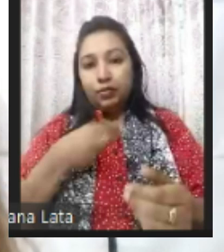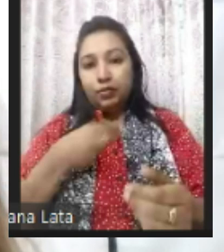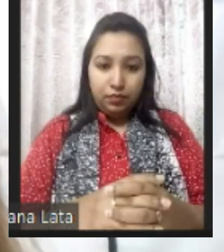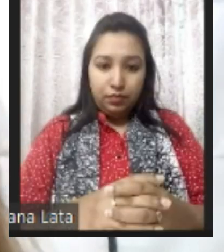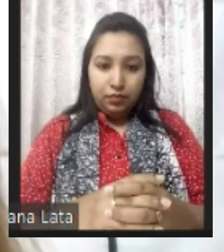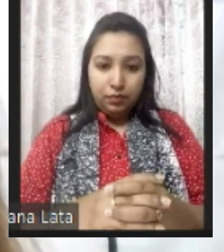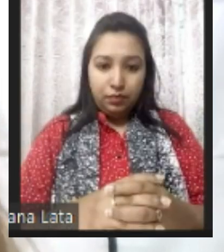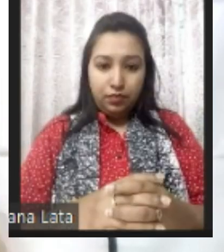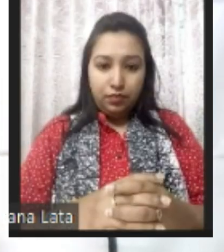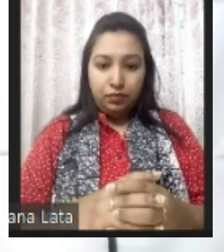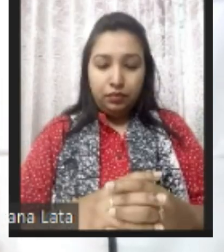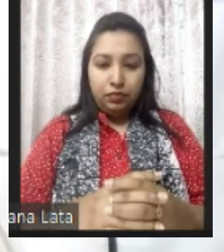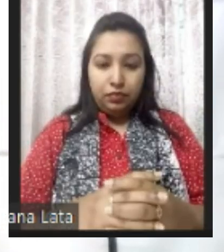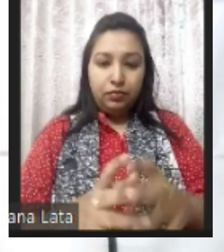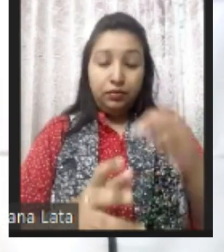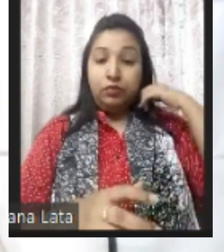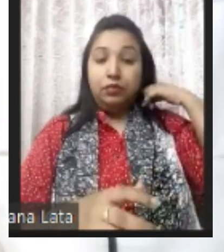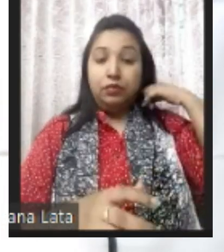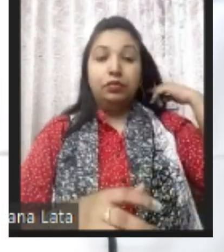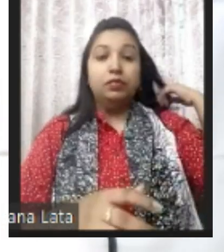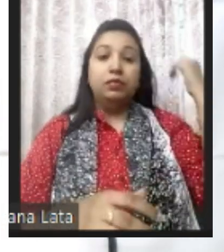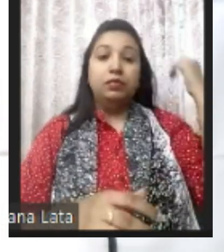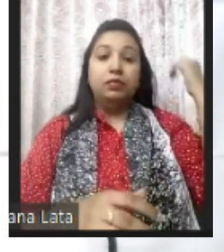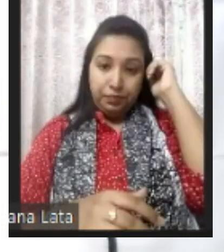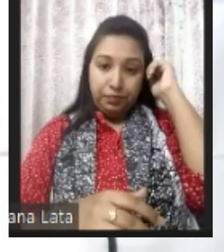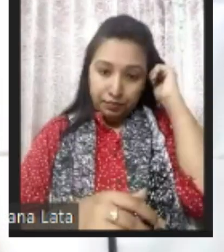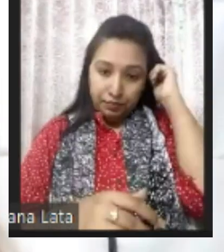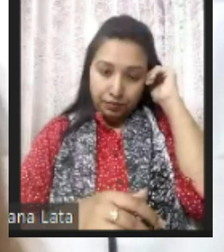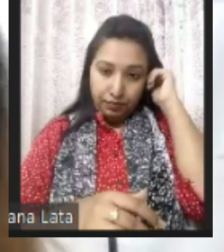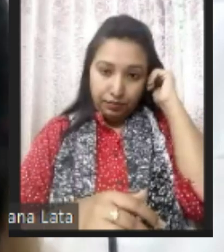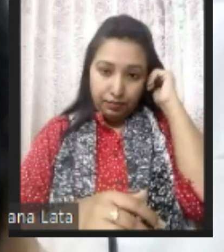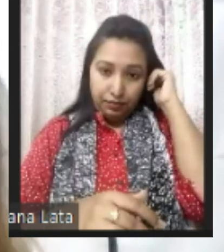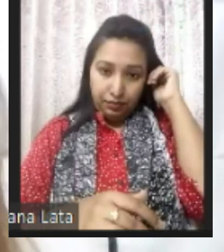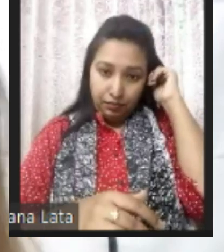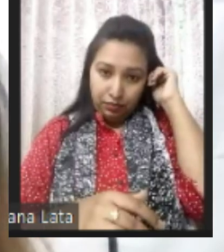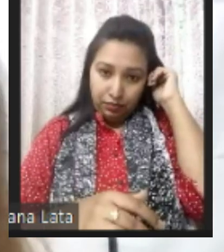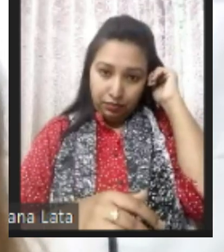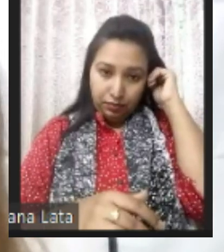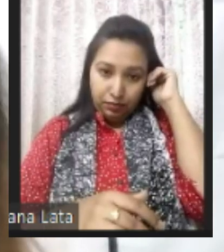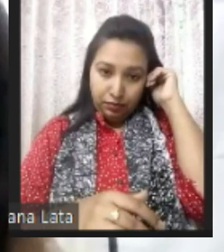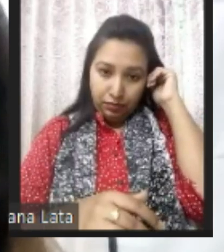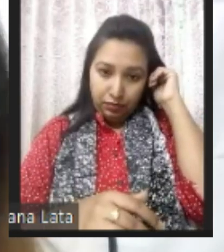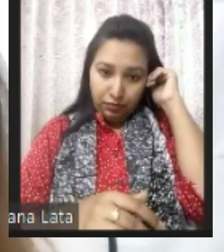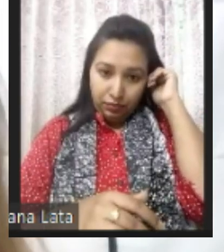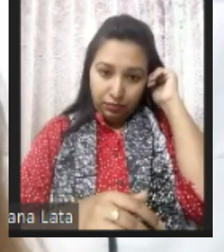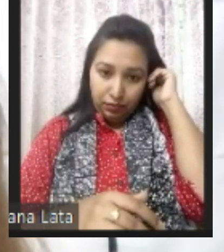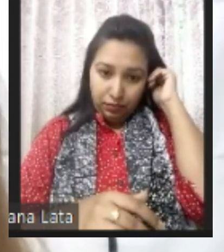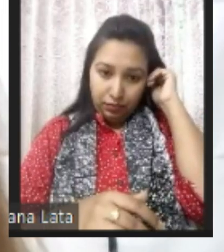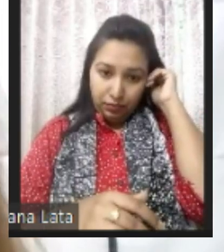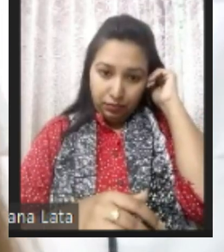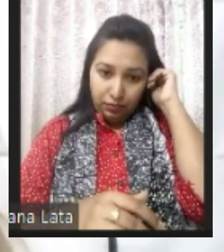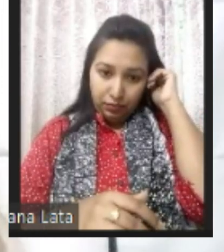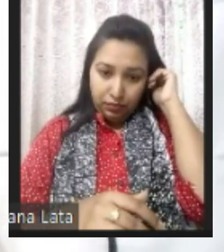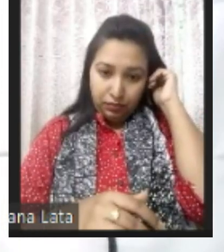Group. My name is Swaran. I am one of the academic team members of Fiji National University, and